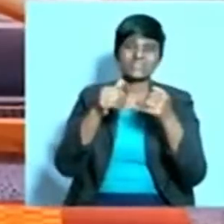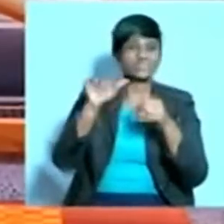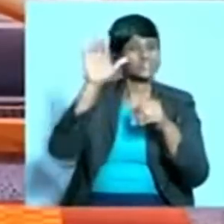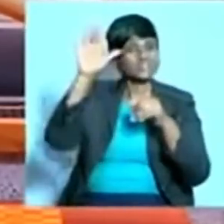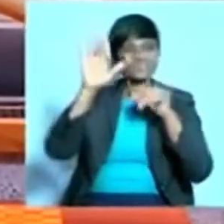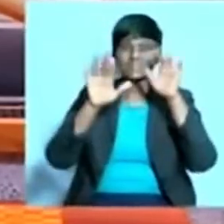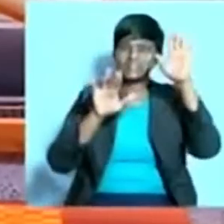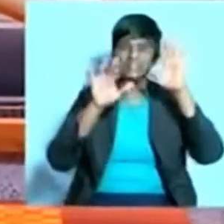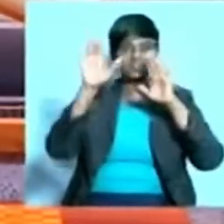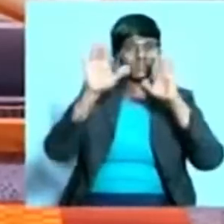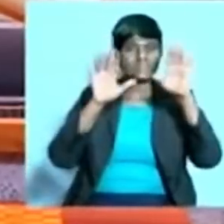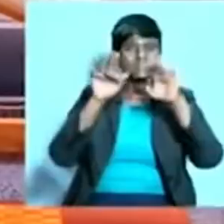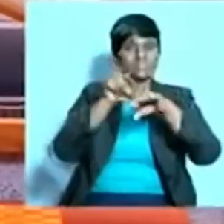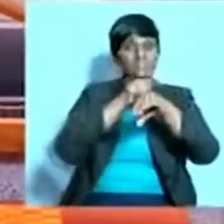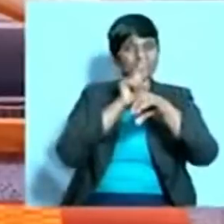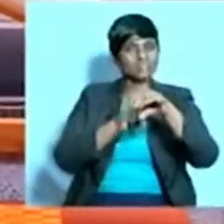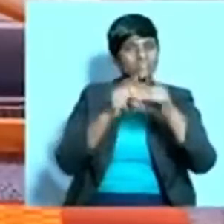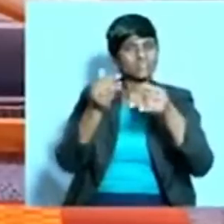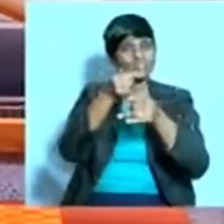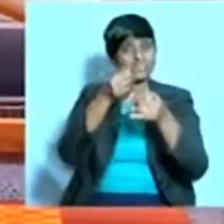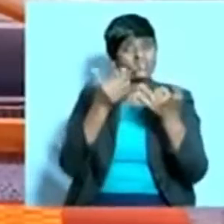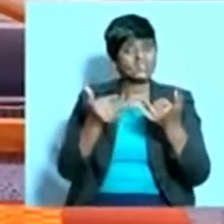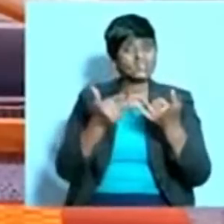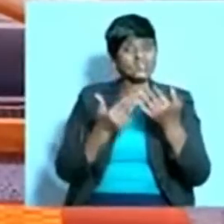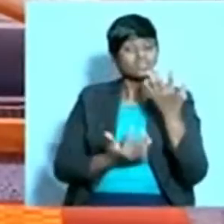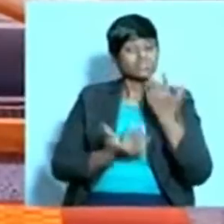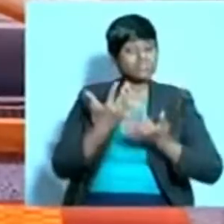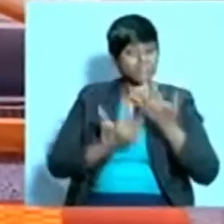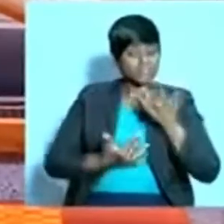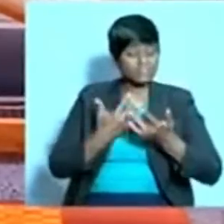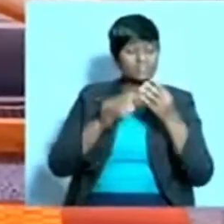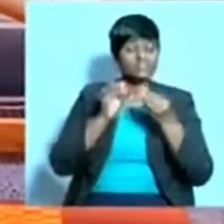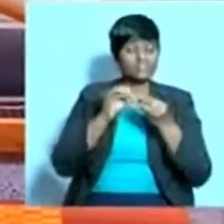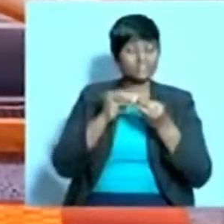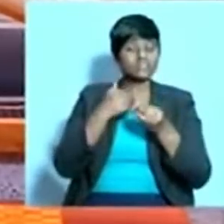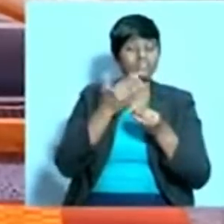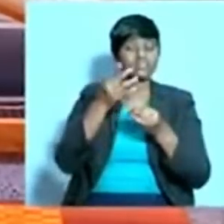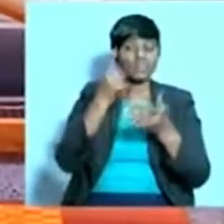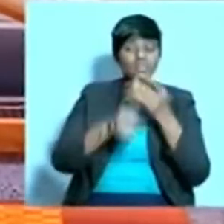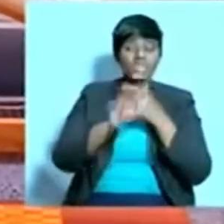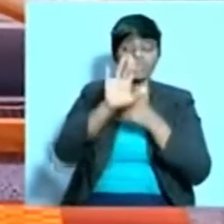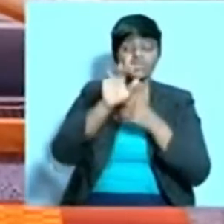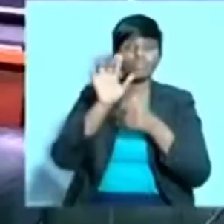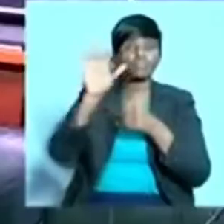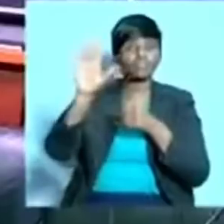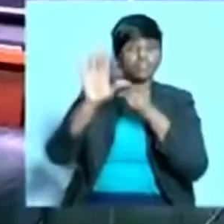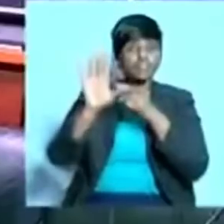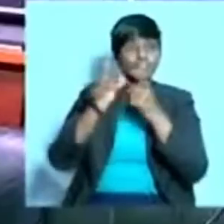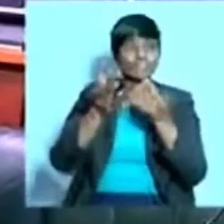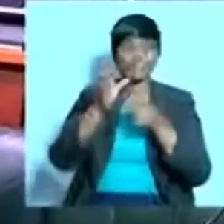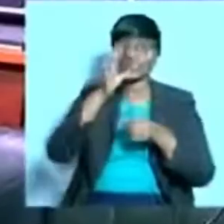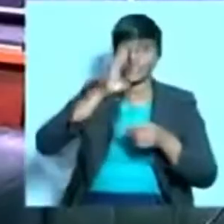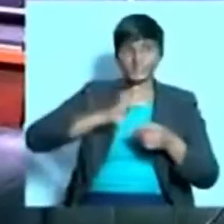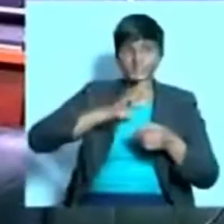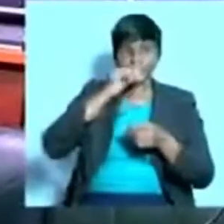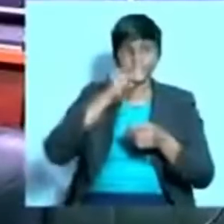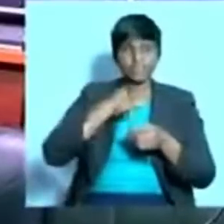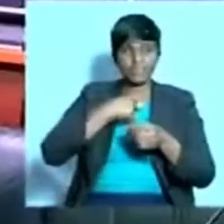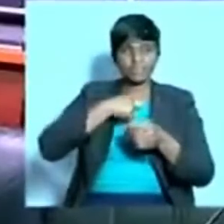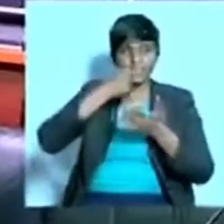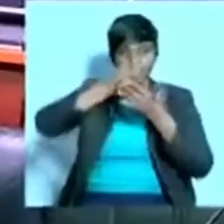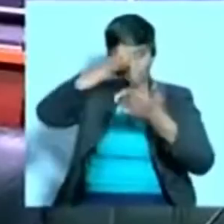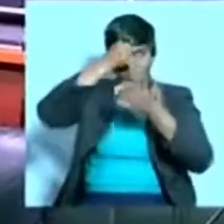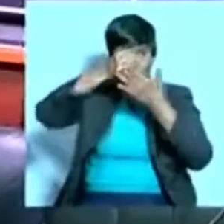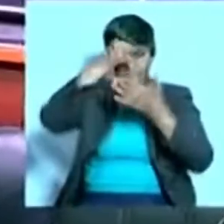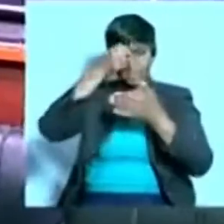a point of order for a long time. Is it burning? What is your point of order? Madam Speaker, as a student of